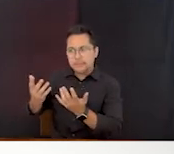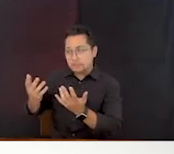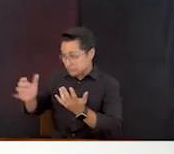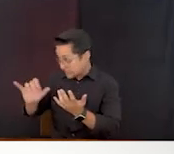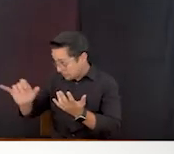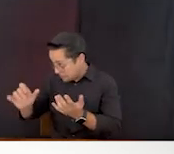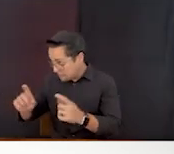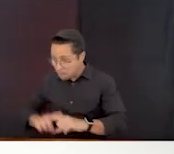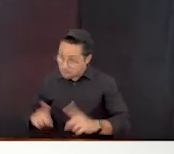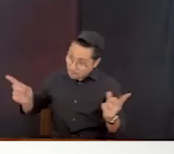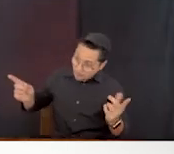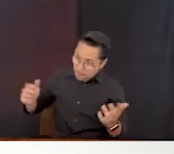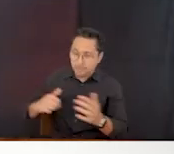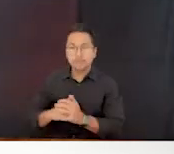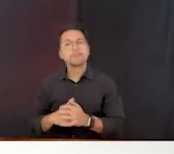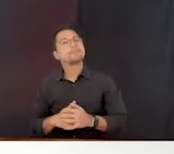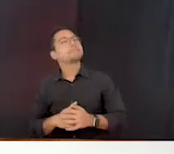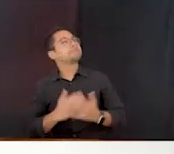All right, everybody. So,